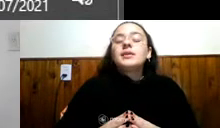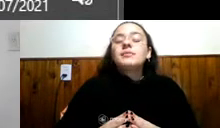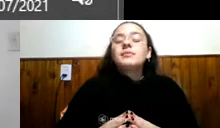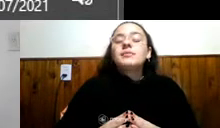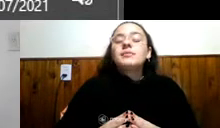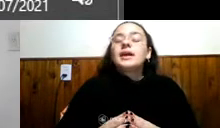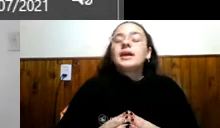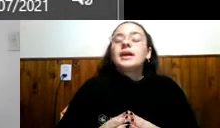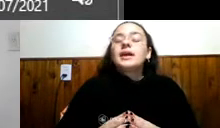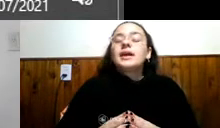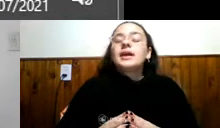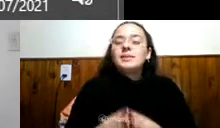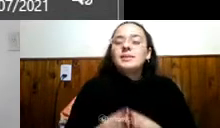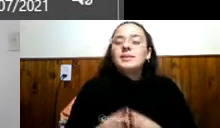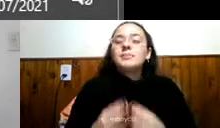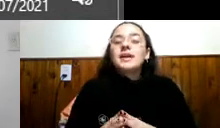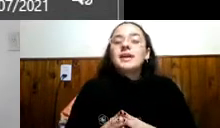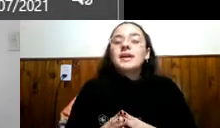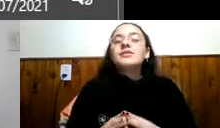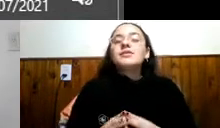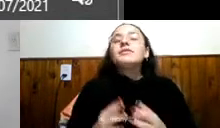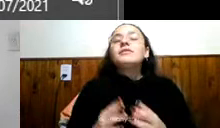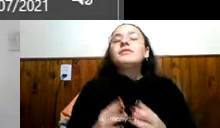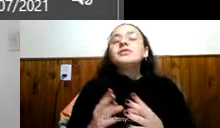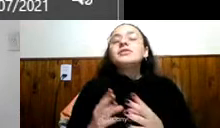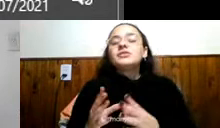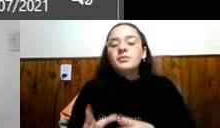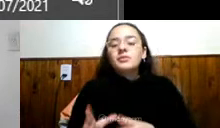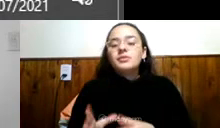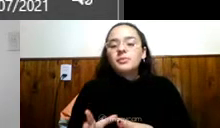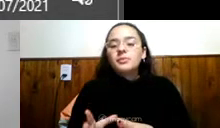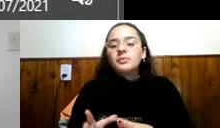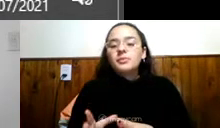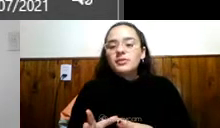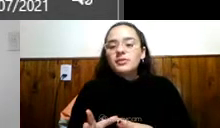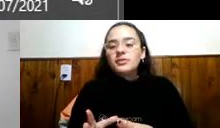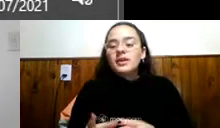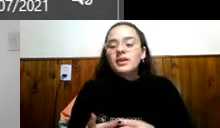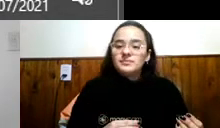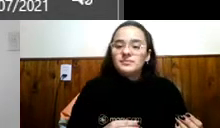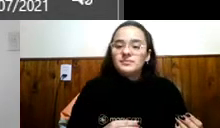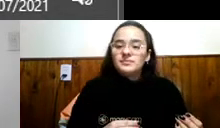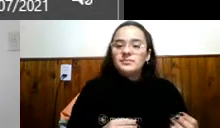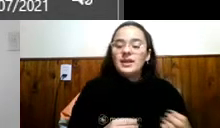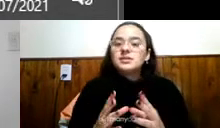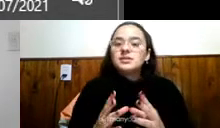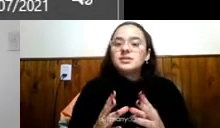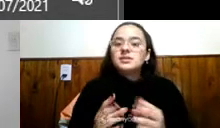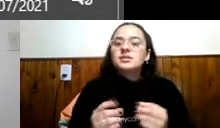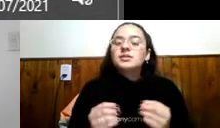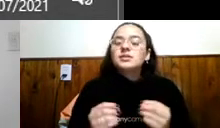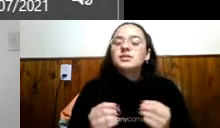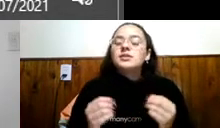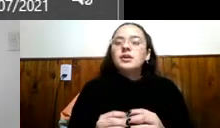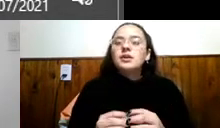Canadians, the people who live in Canada, has another vision of the world that I have, and that is